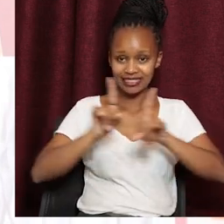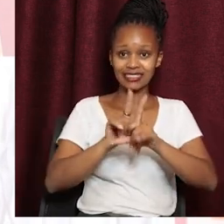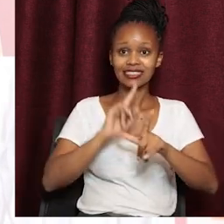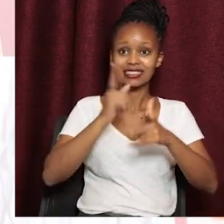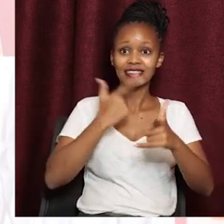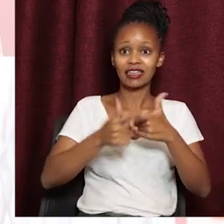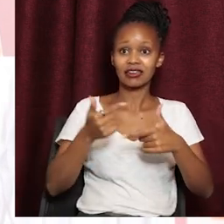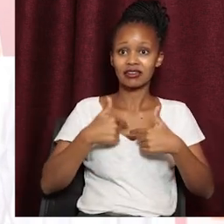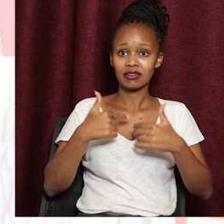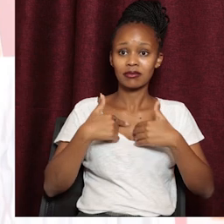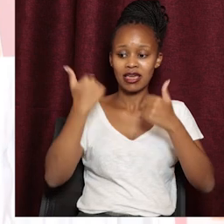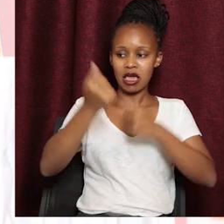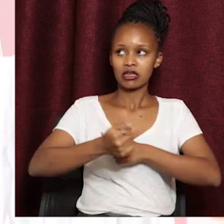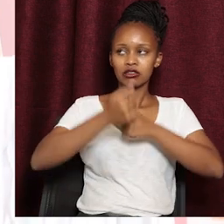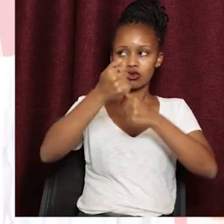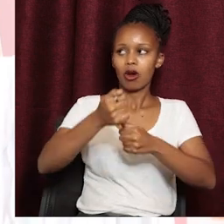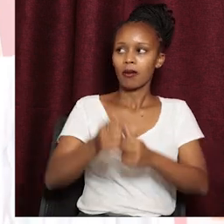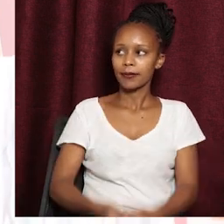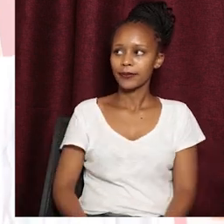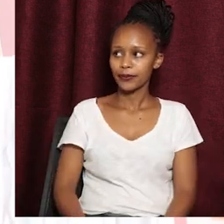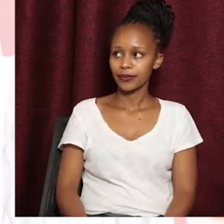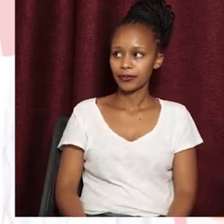then I am strong."